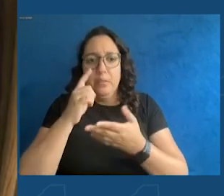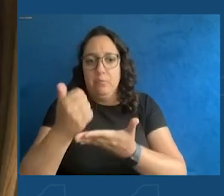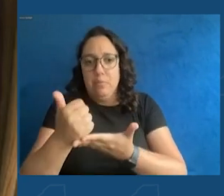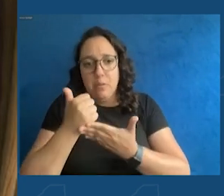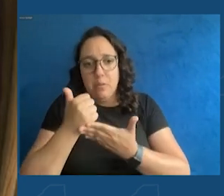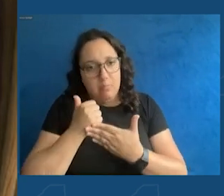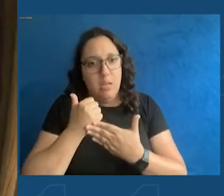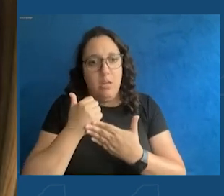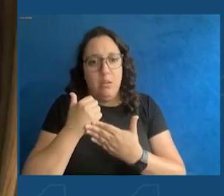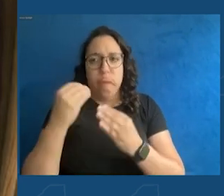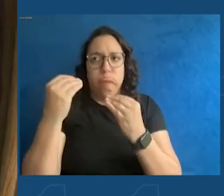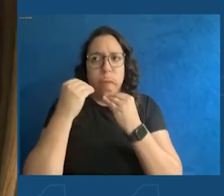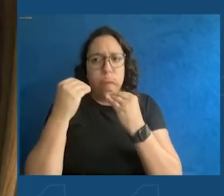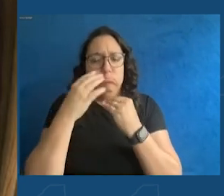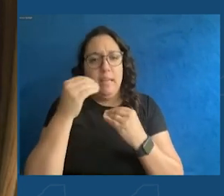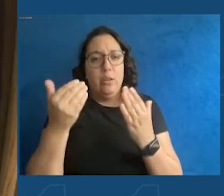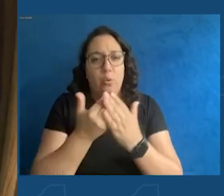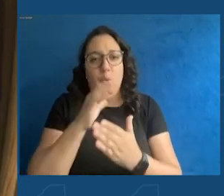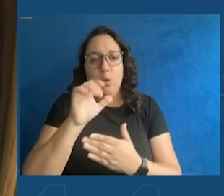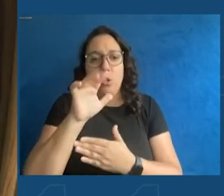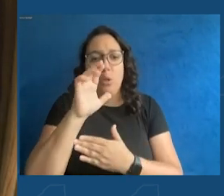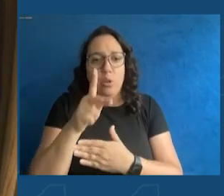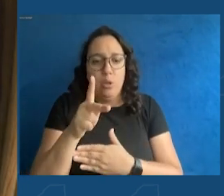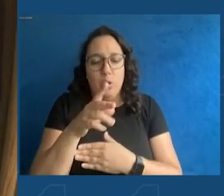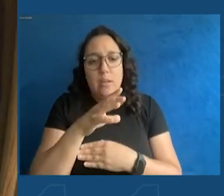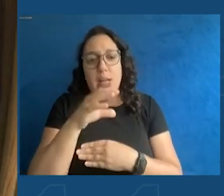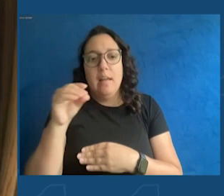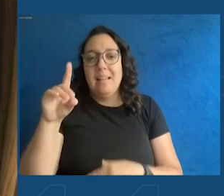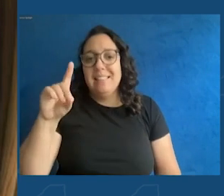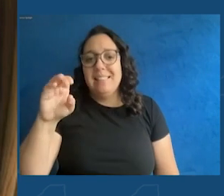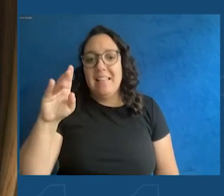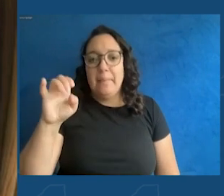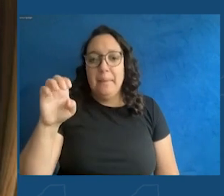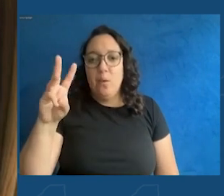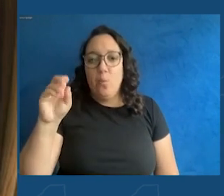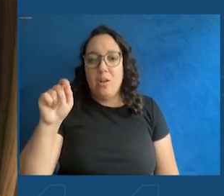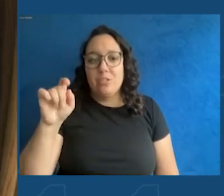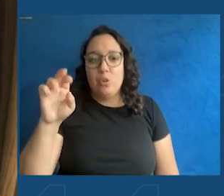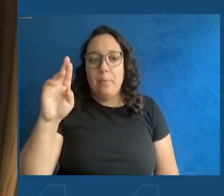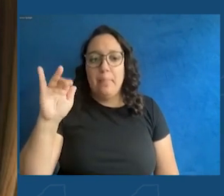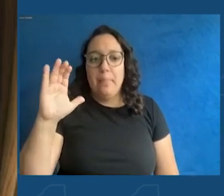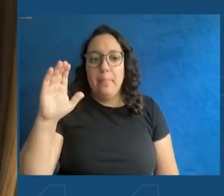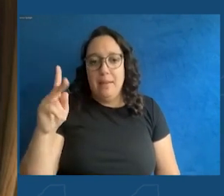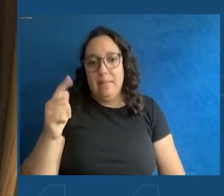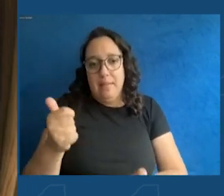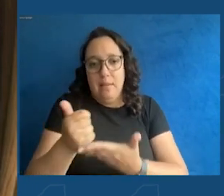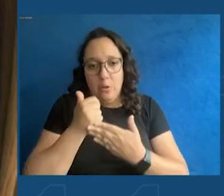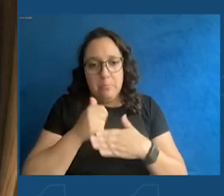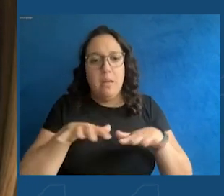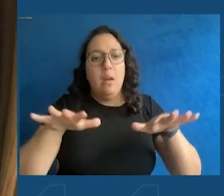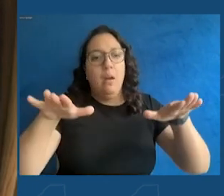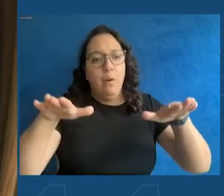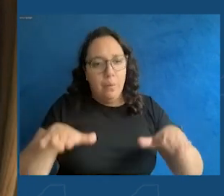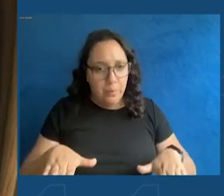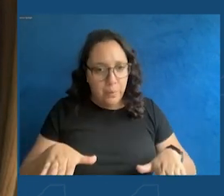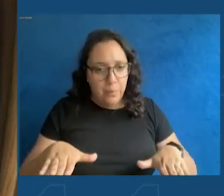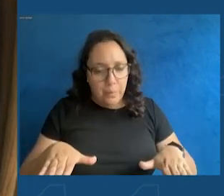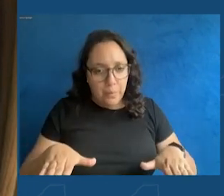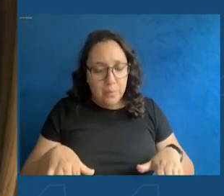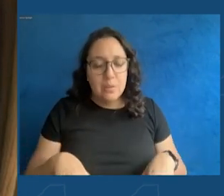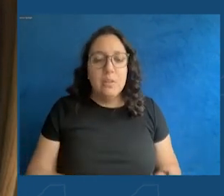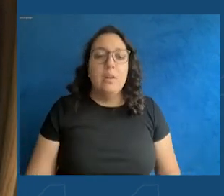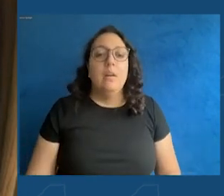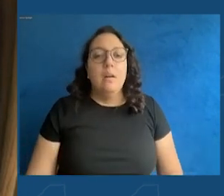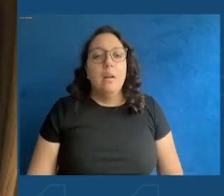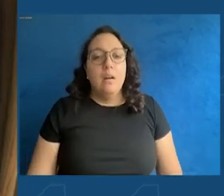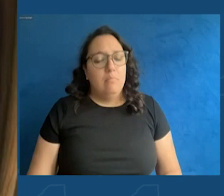well as my new clerk, Maura Smiles, and Debbie Wasserback, who has helped me get settled in. I am delighted